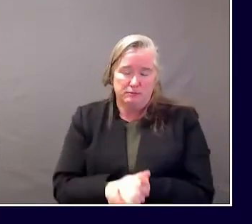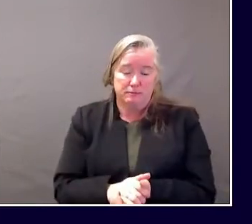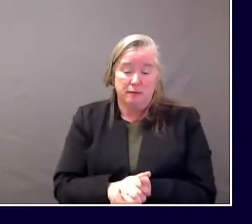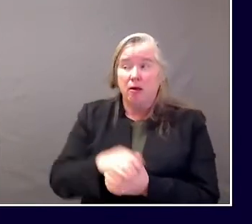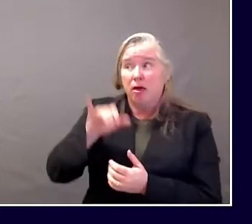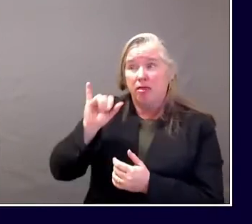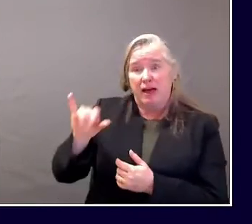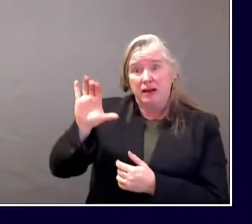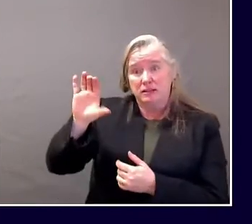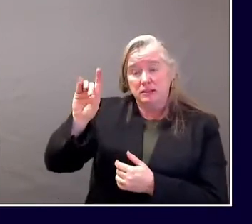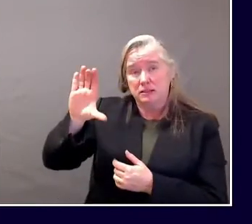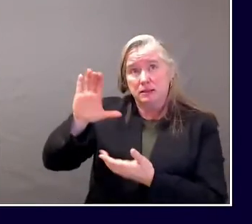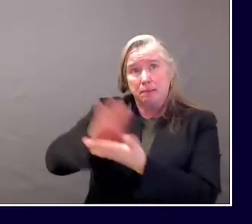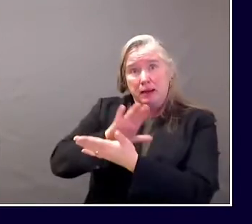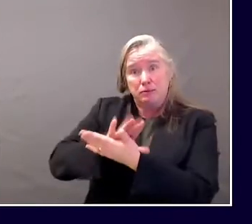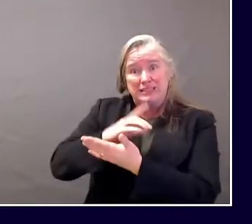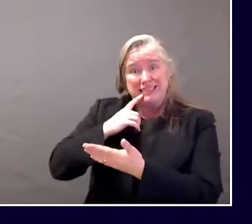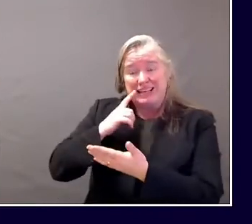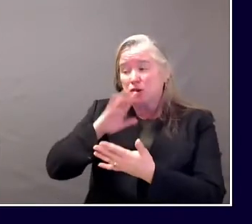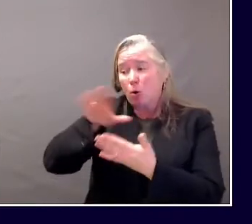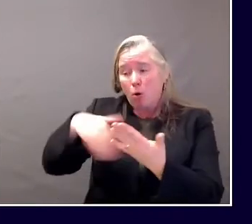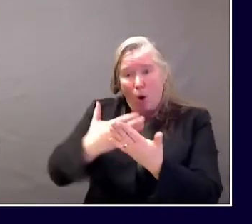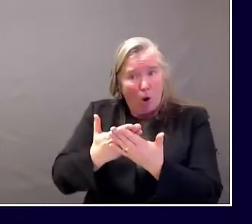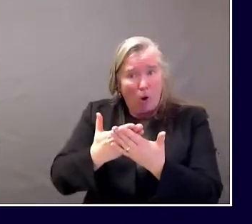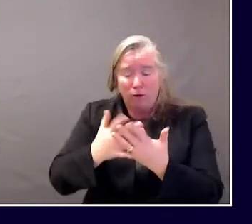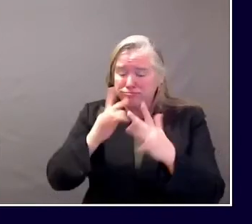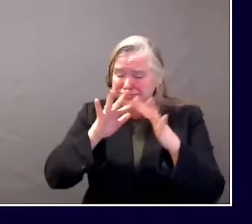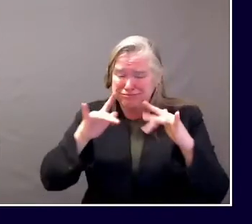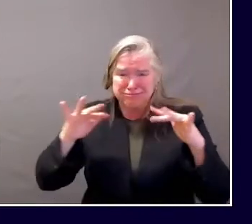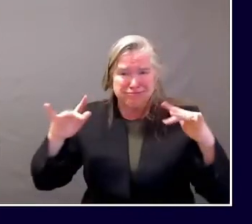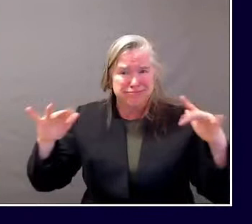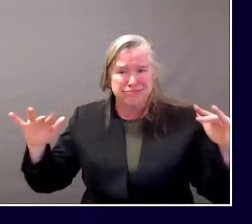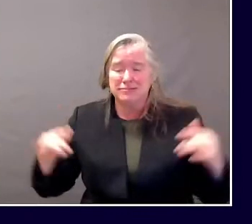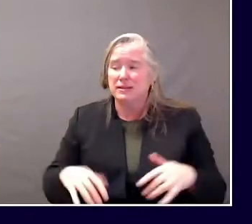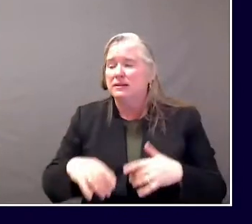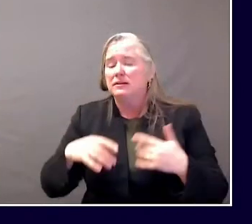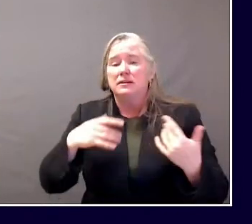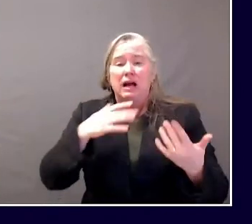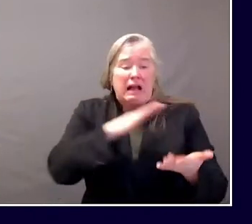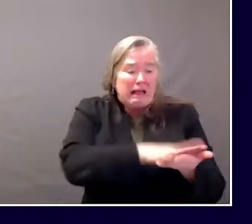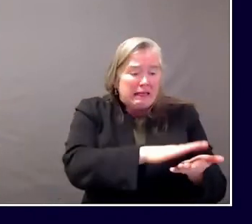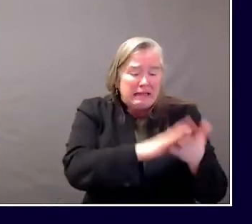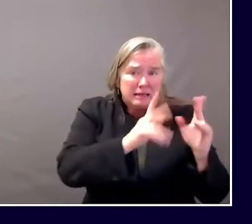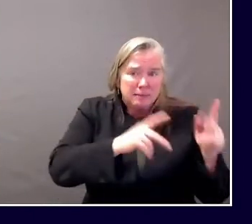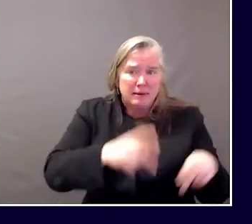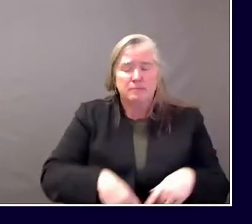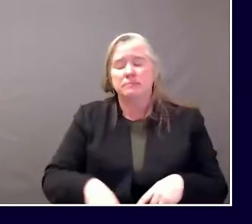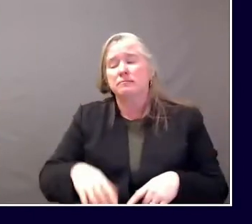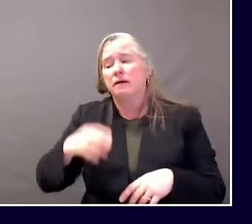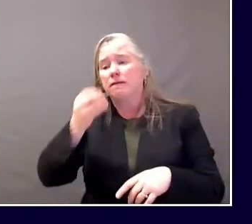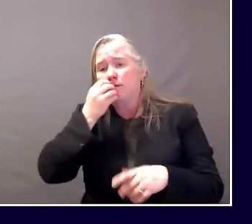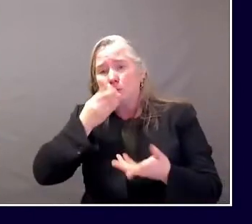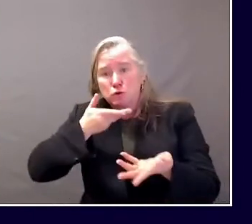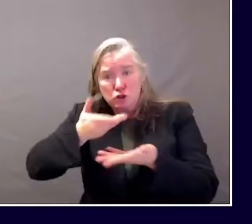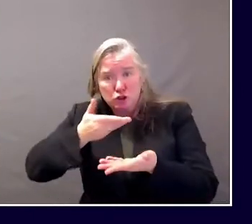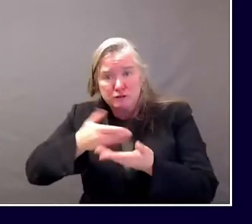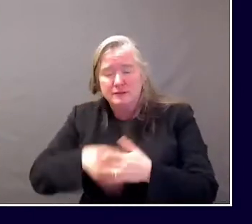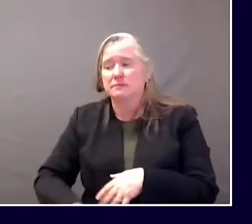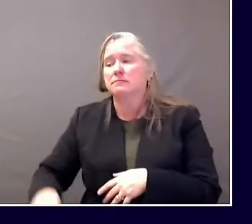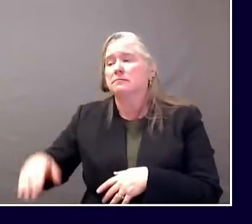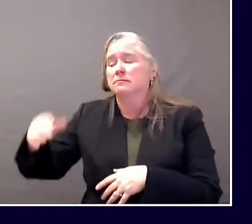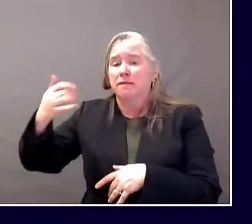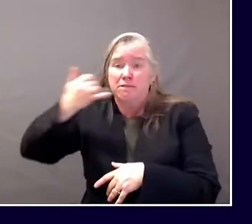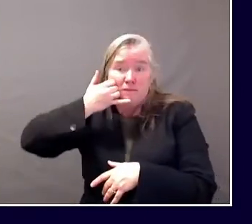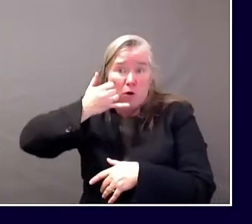all stripes, whether they be direct care, custodial, food services, are at risk. That is one reason why